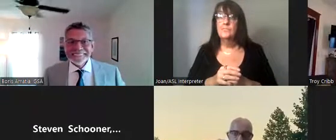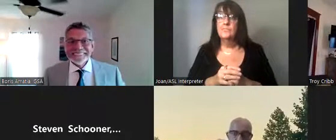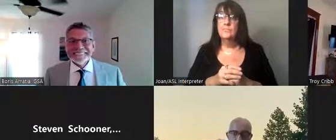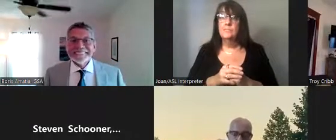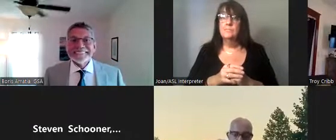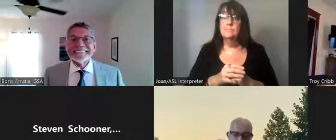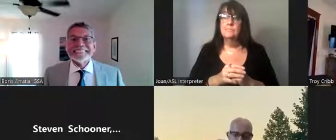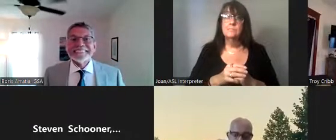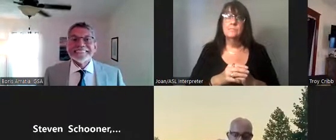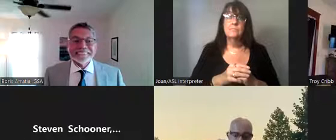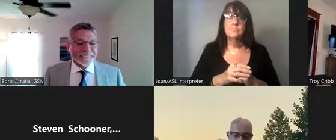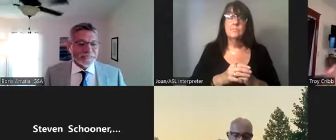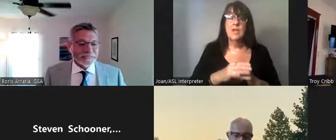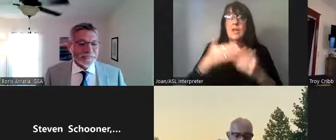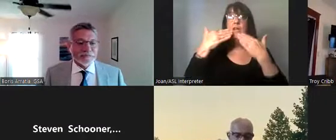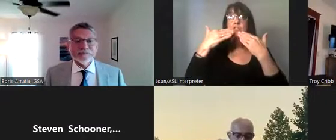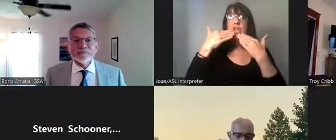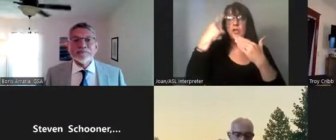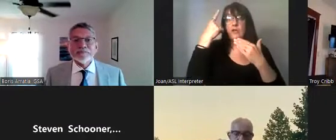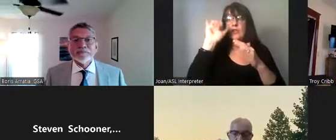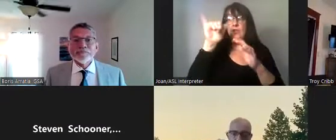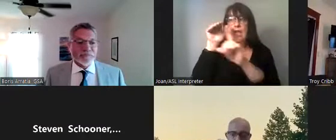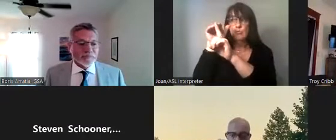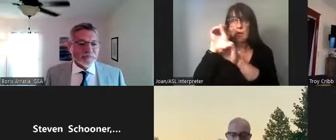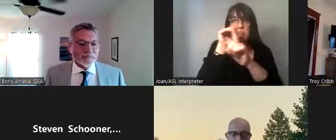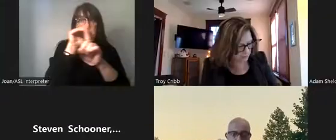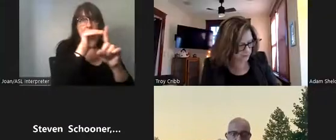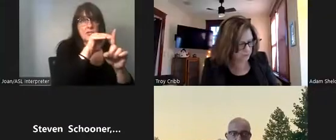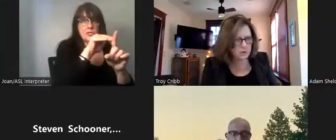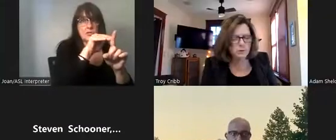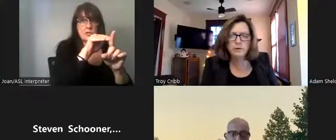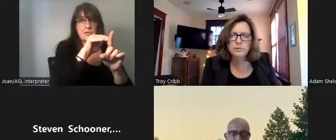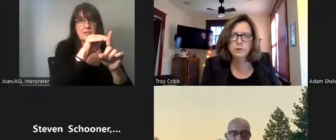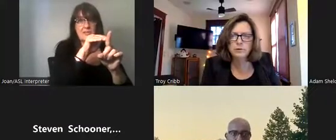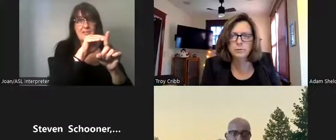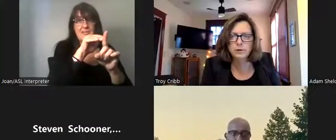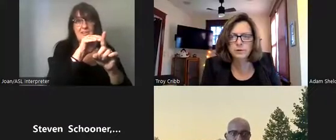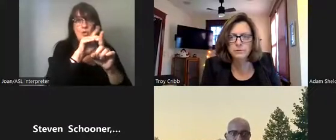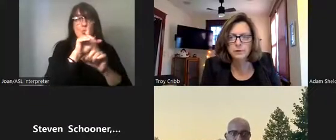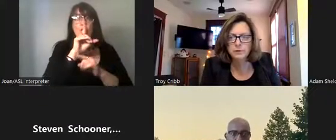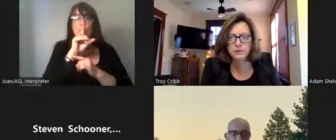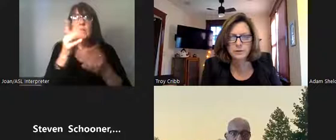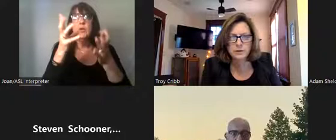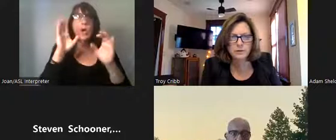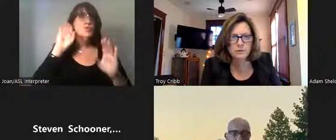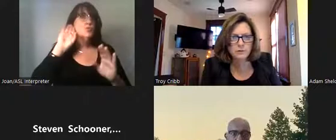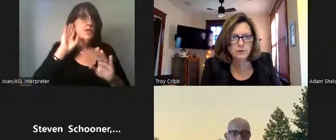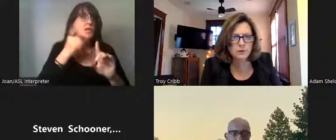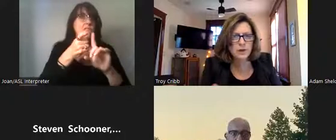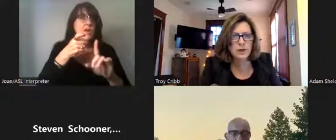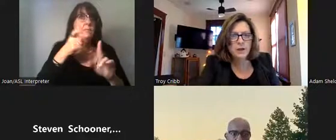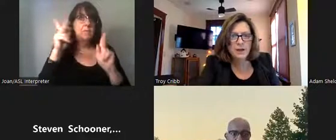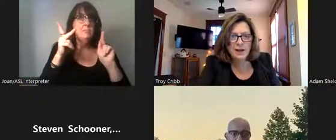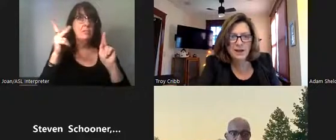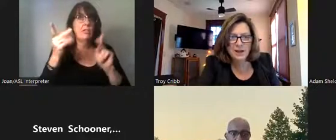Oh, well, thank you so much for that reminder, which I meant to work into my remarks as well. We do really want to hear from the public. So thank